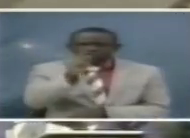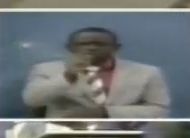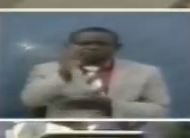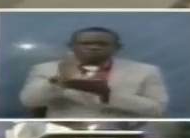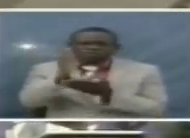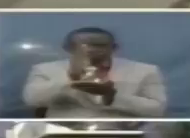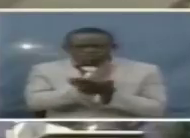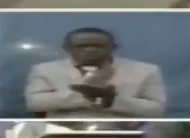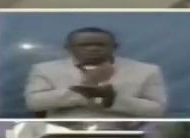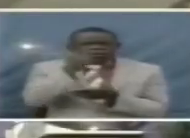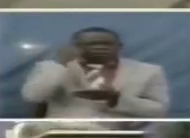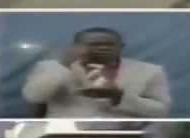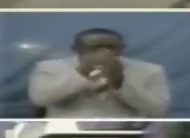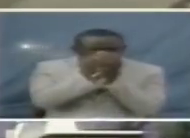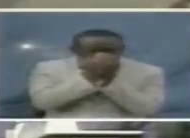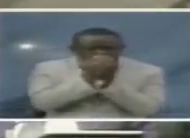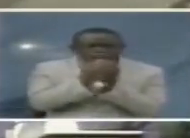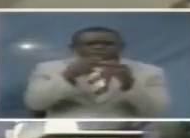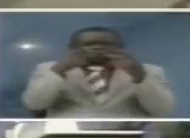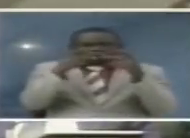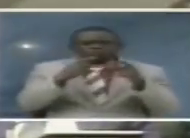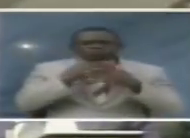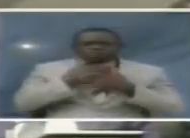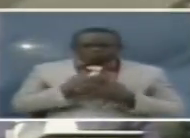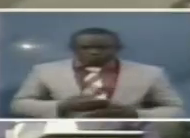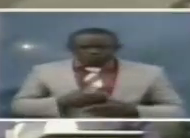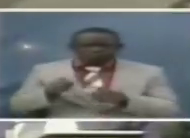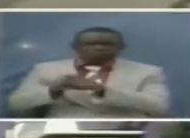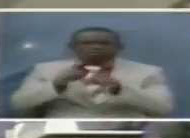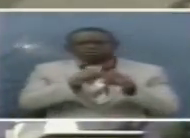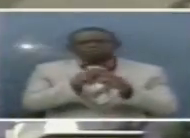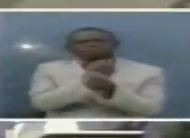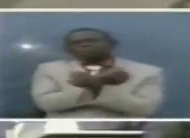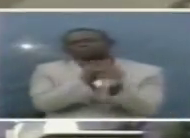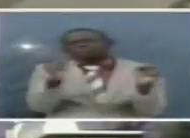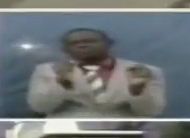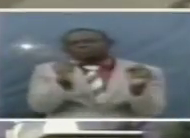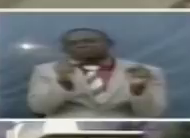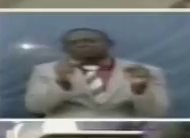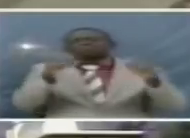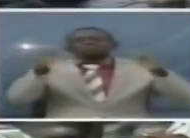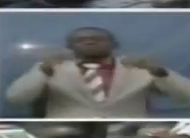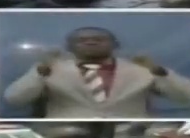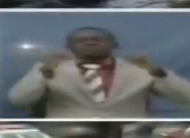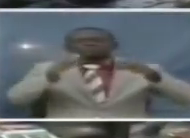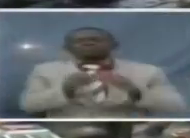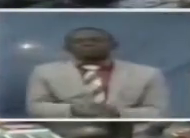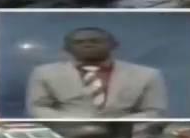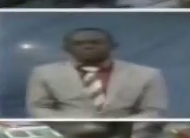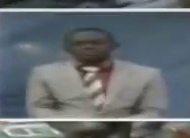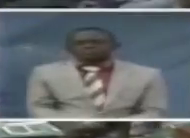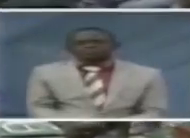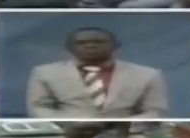I have allocated 2.1 billion for the maintenance of public order